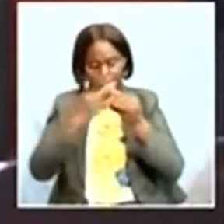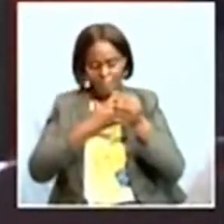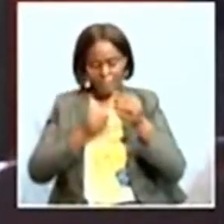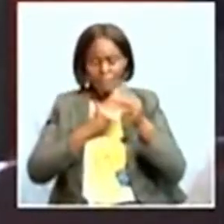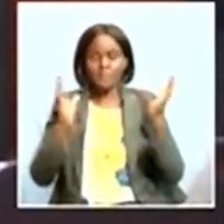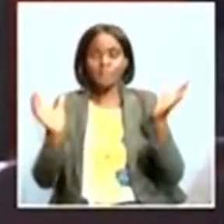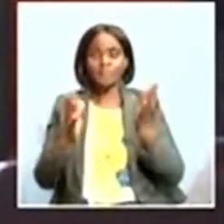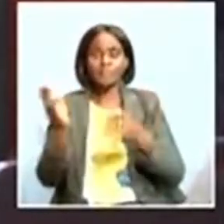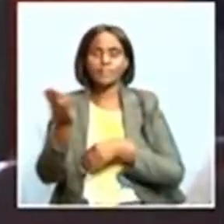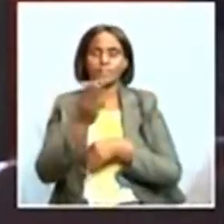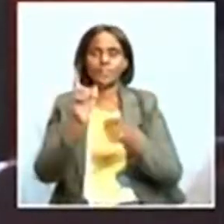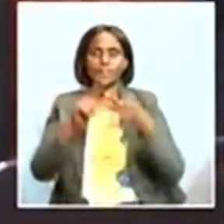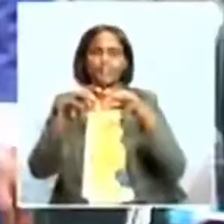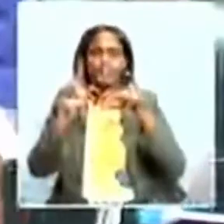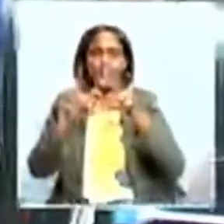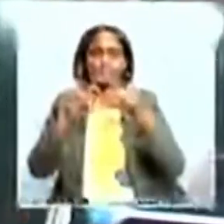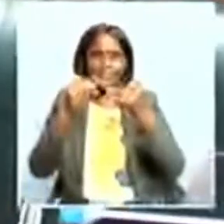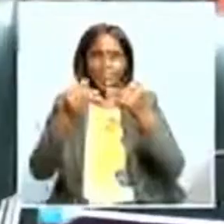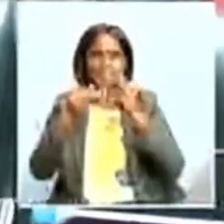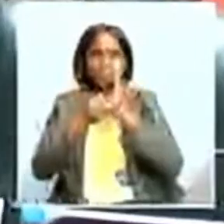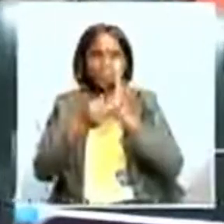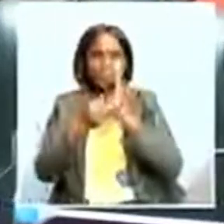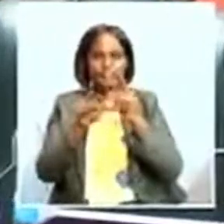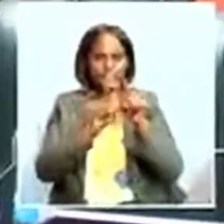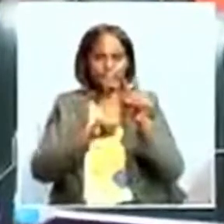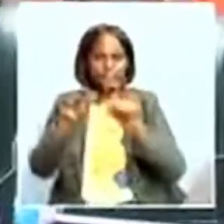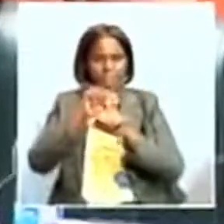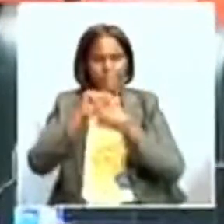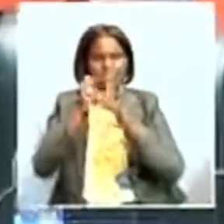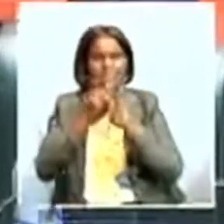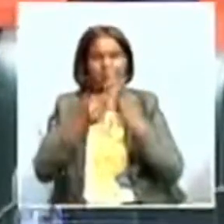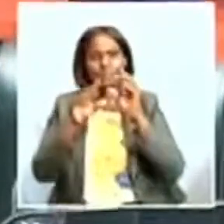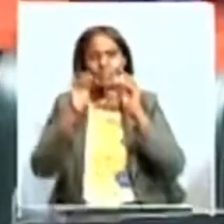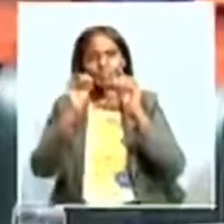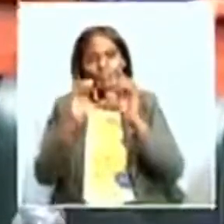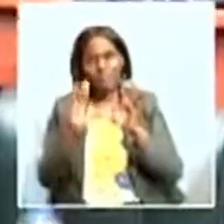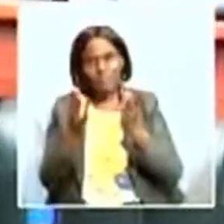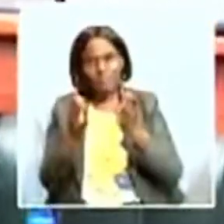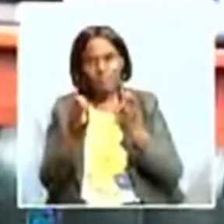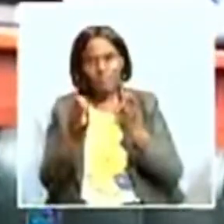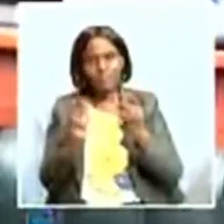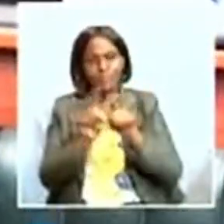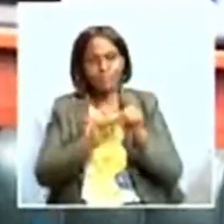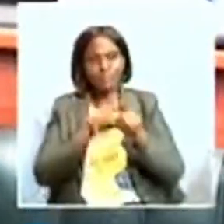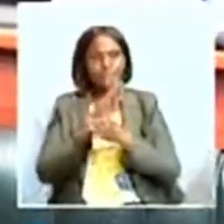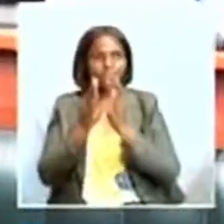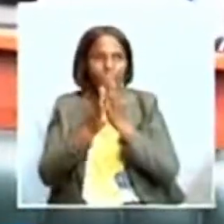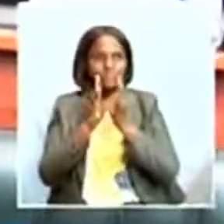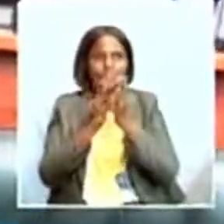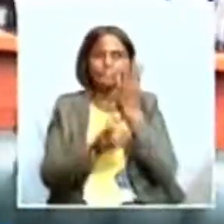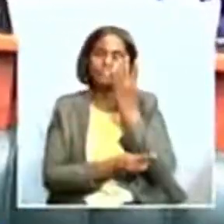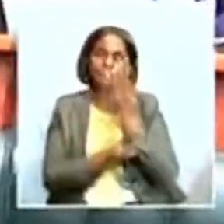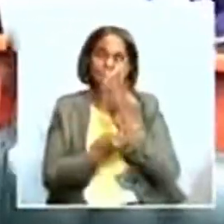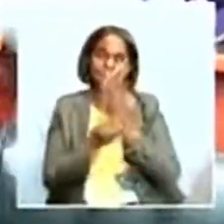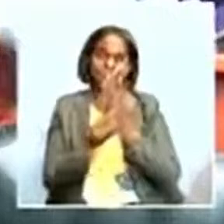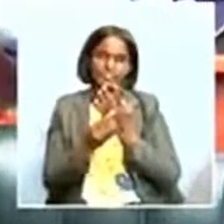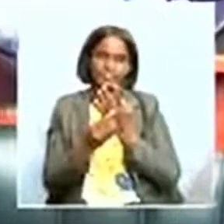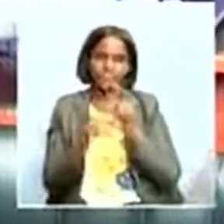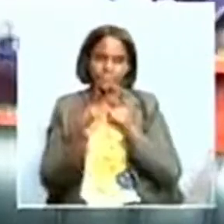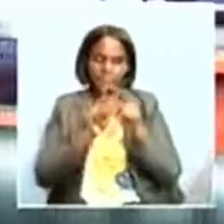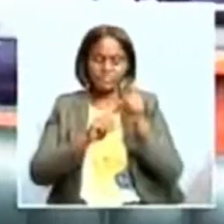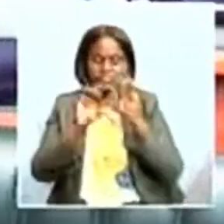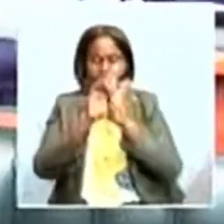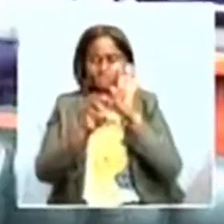you to continue providing leadership around human capital, the teachers, infrastructure construction,